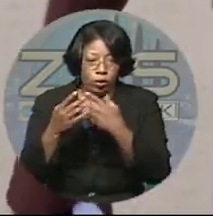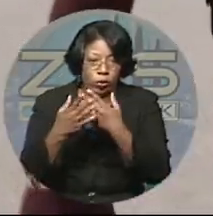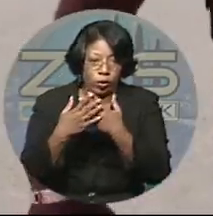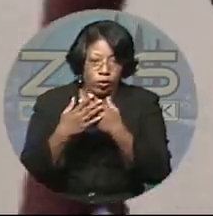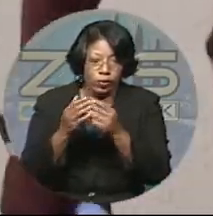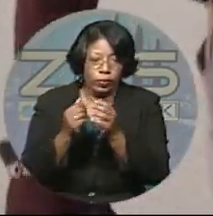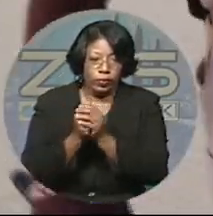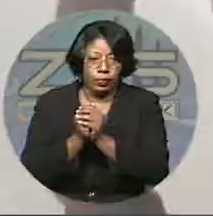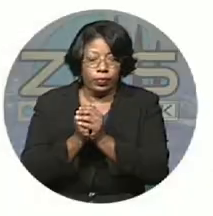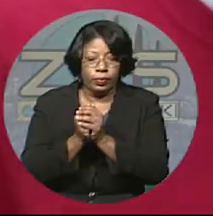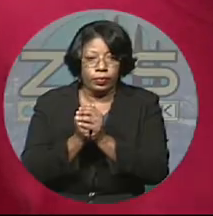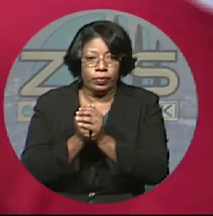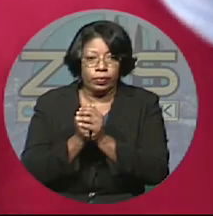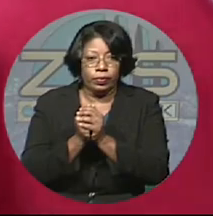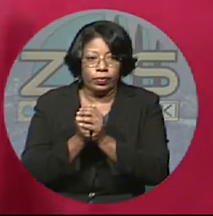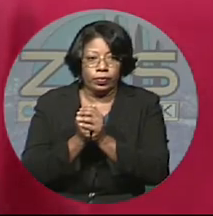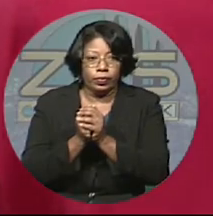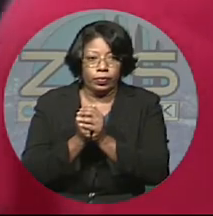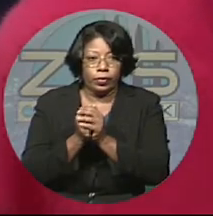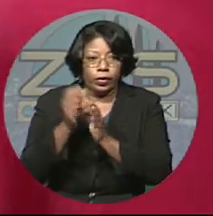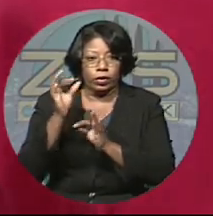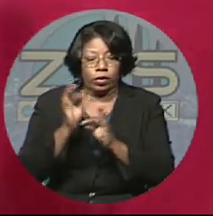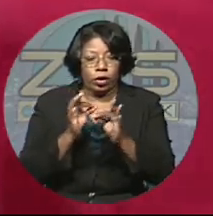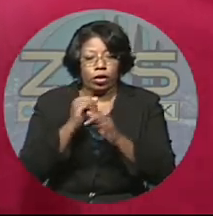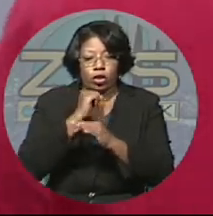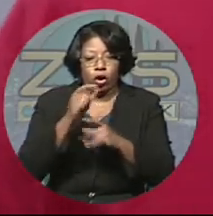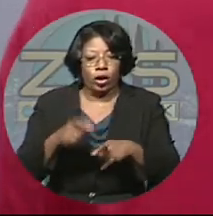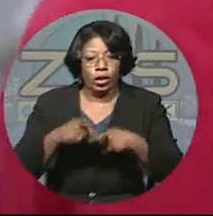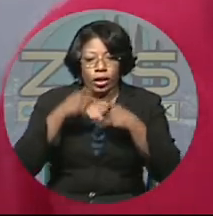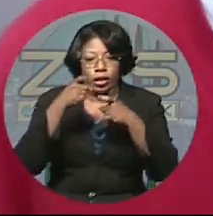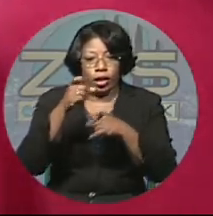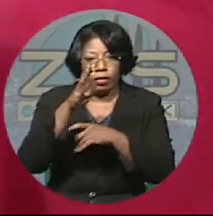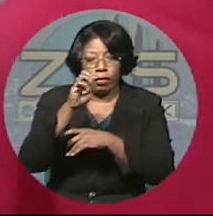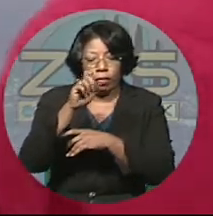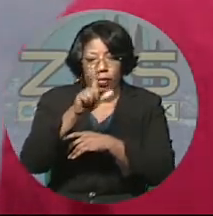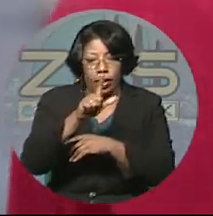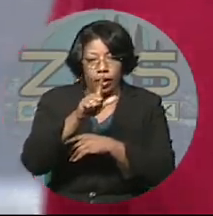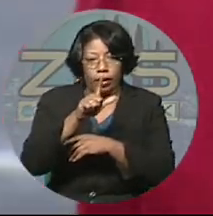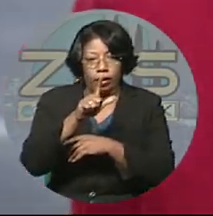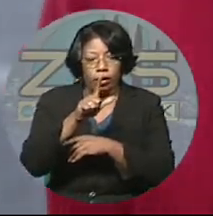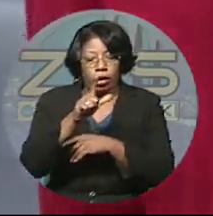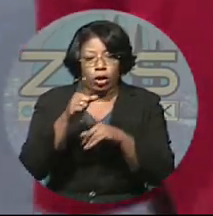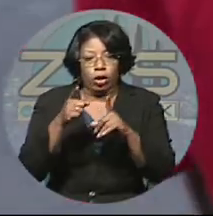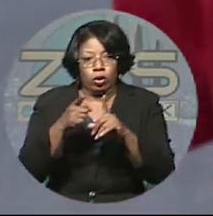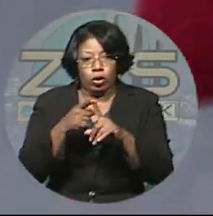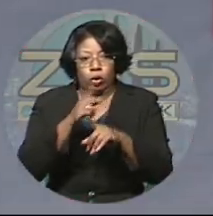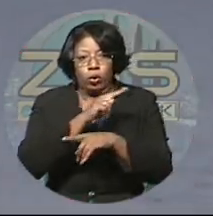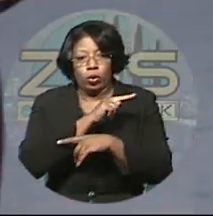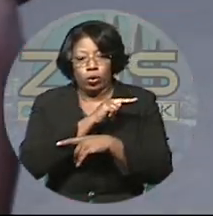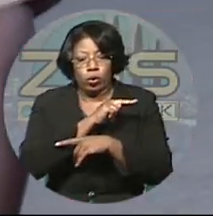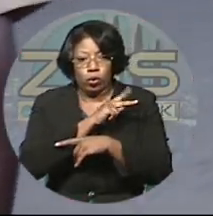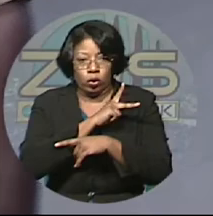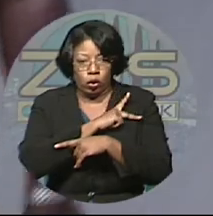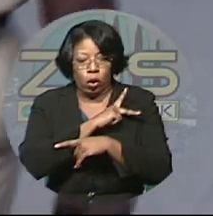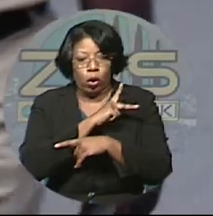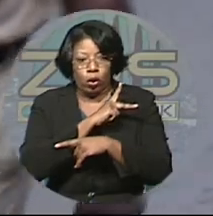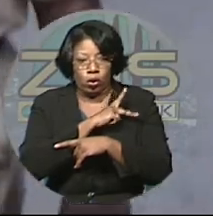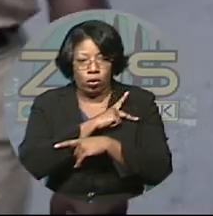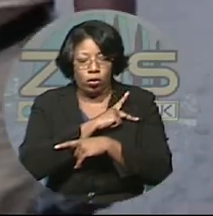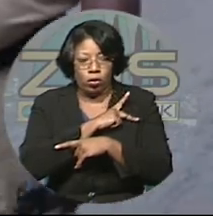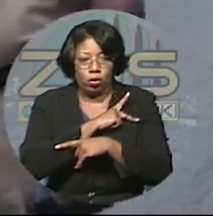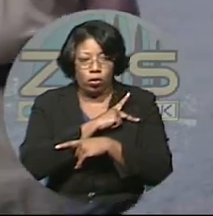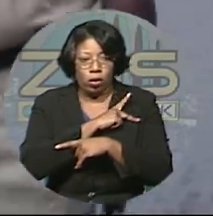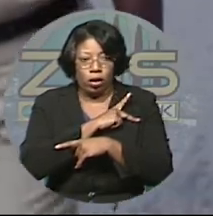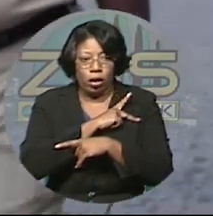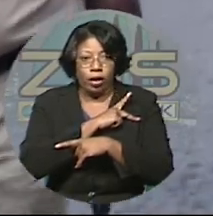papers. A judge has refused to grant bail to Tyrone Knowles. Knowles and another man are accused of robbing Deputy